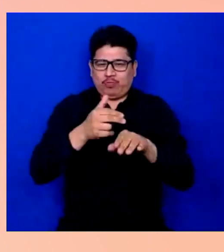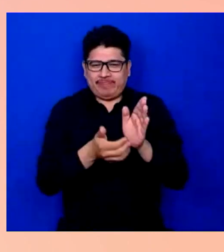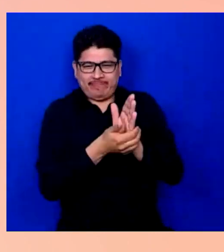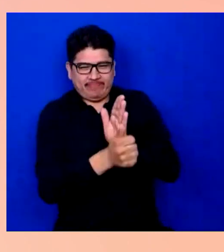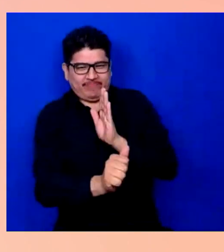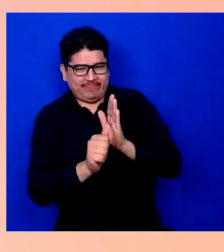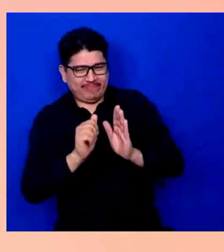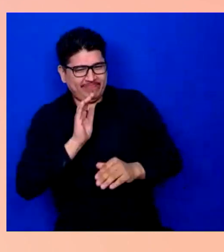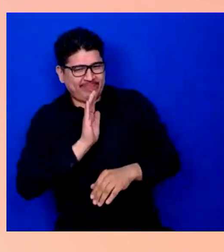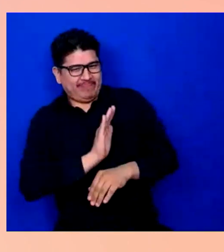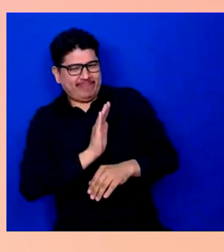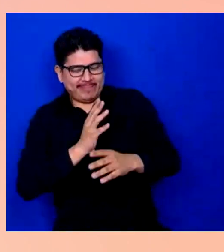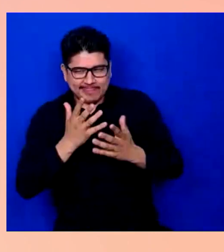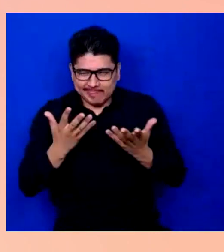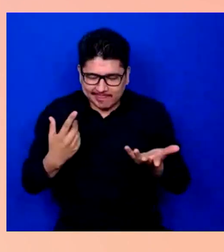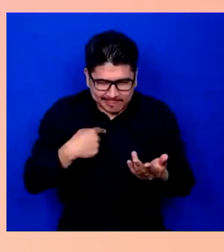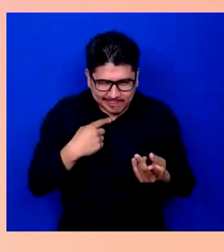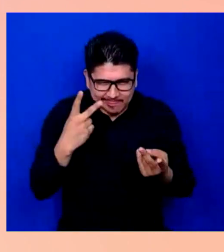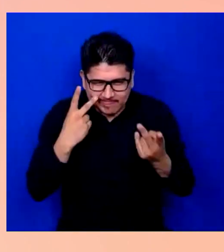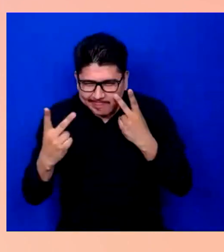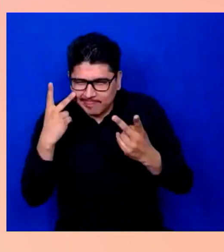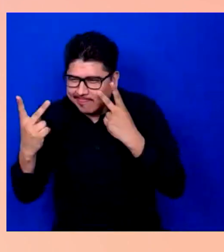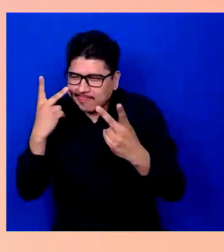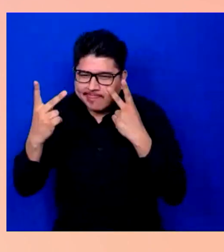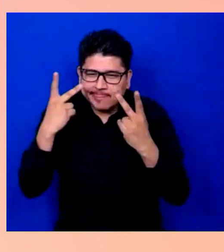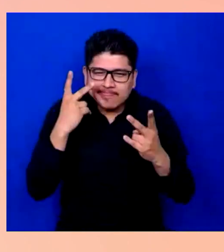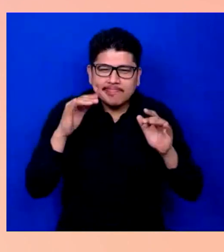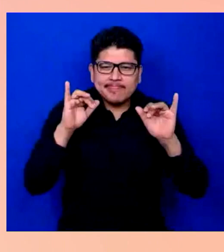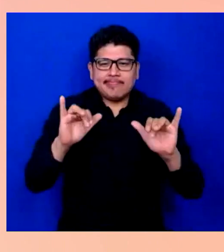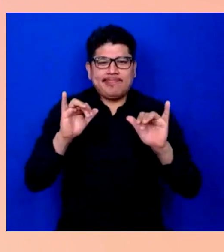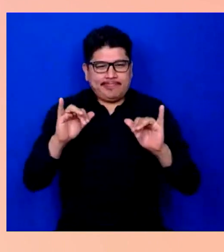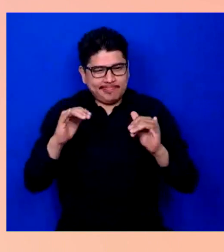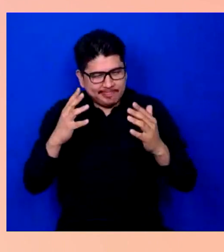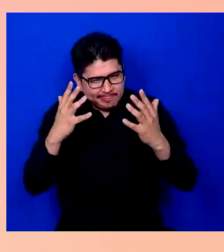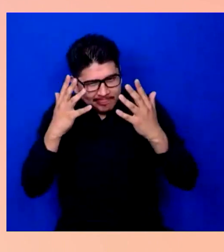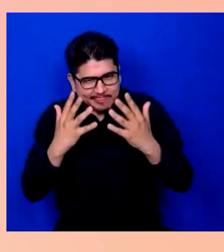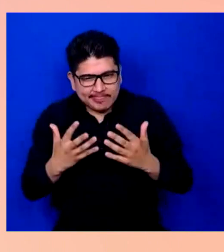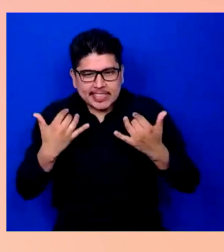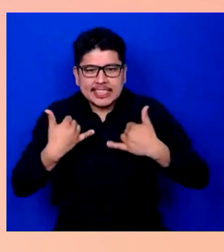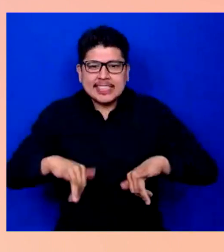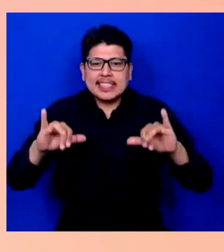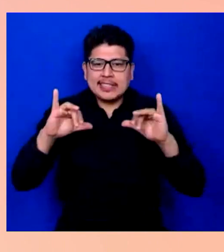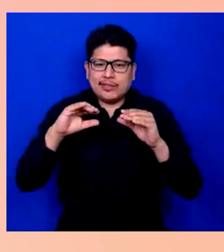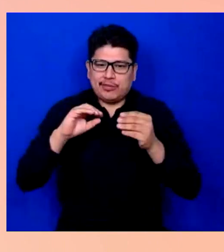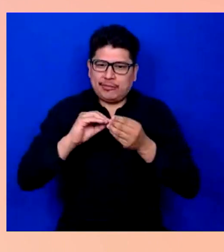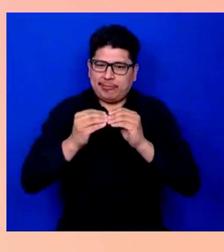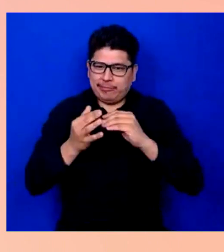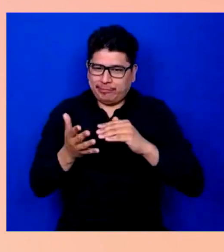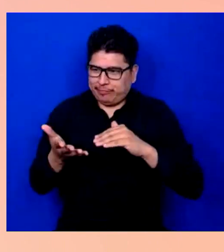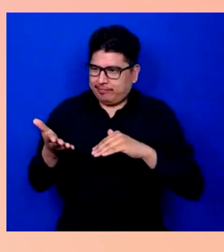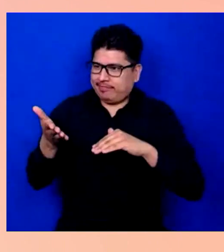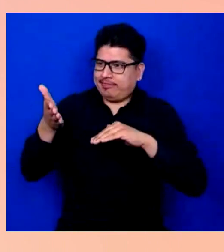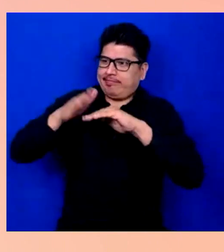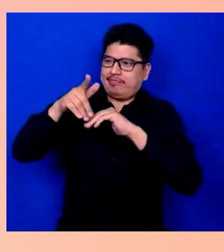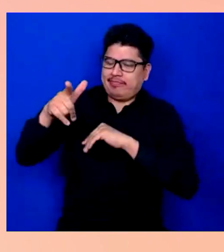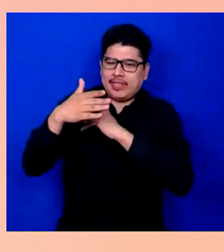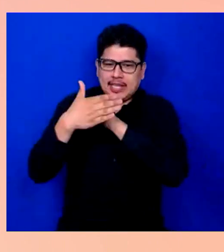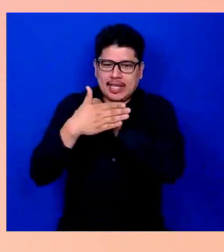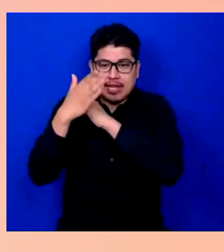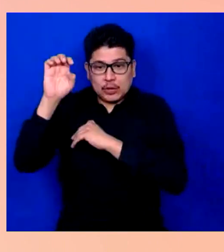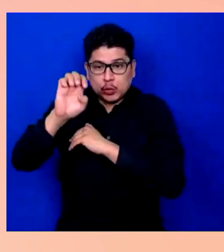We see that unfortunately there are still a number of European countries that consider shelter employment as